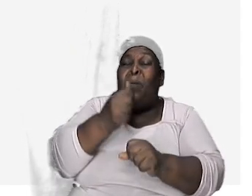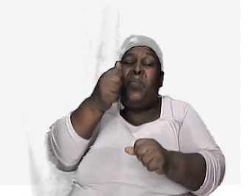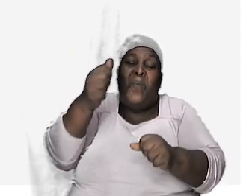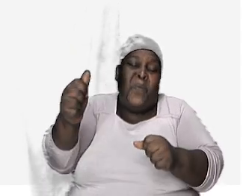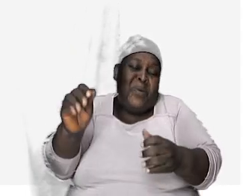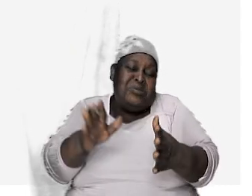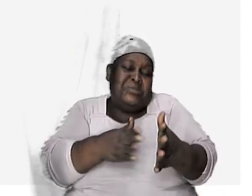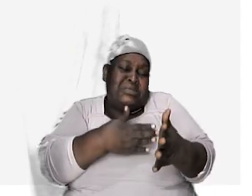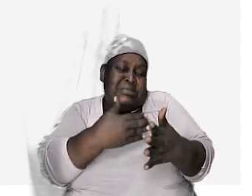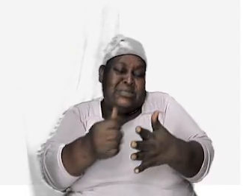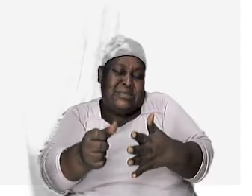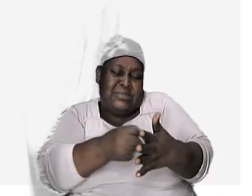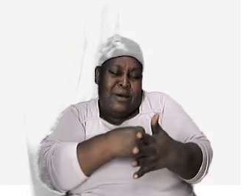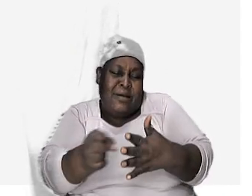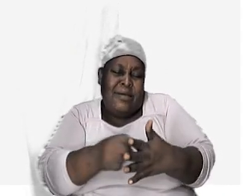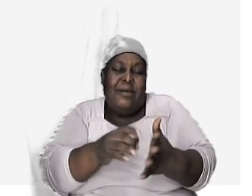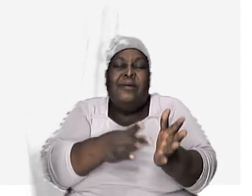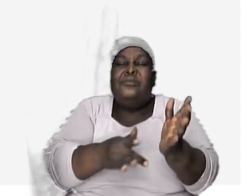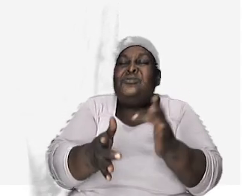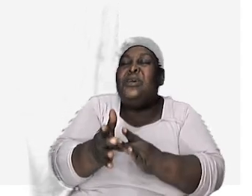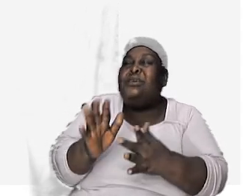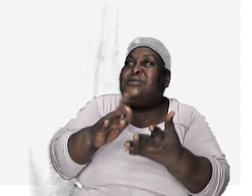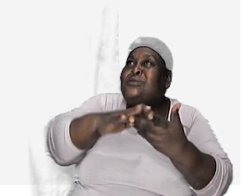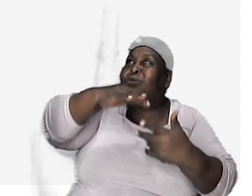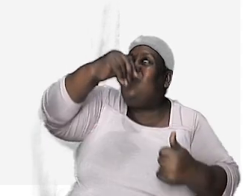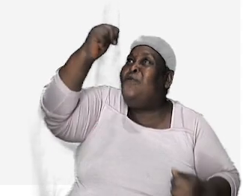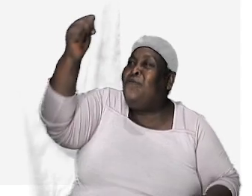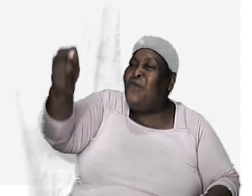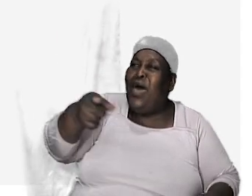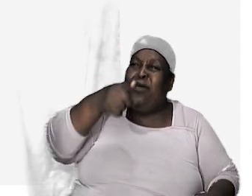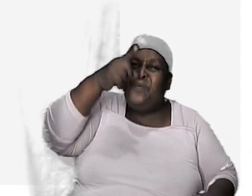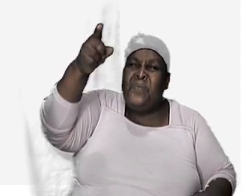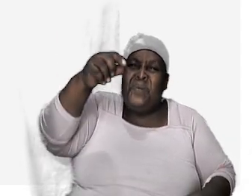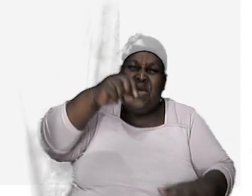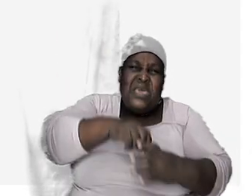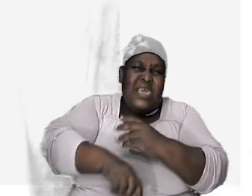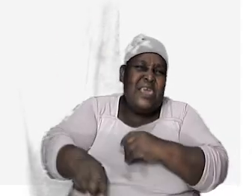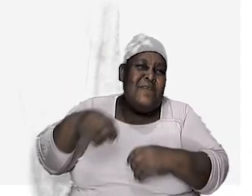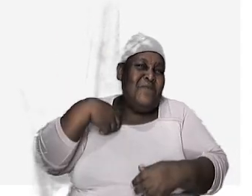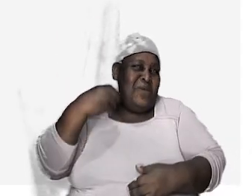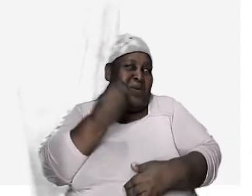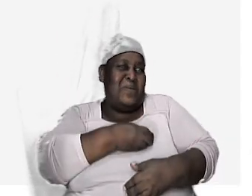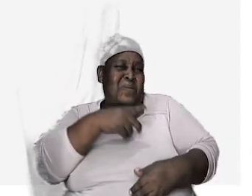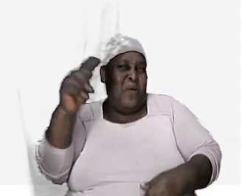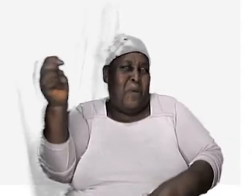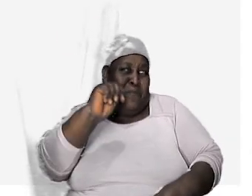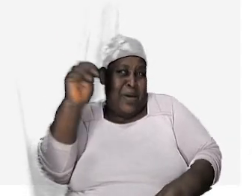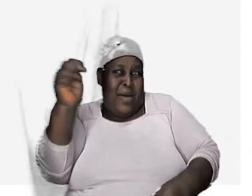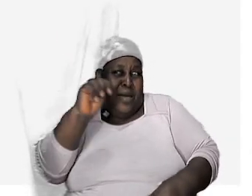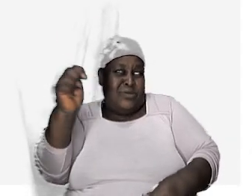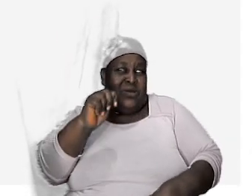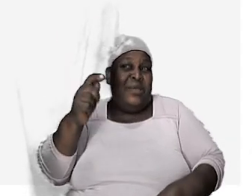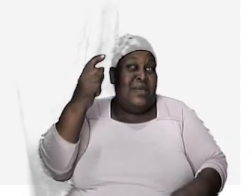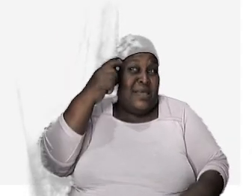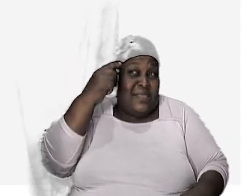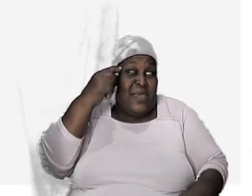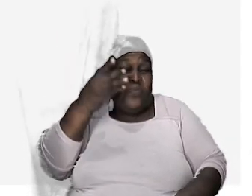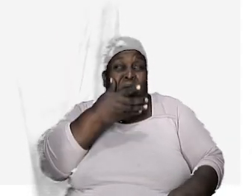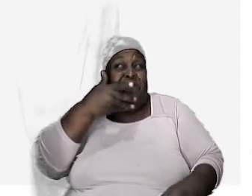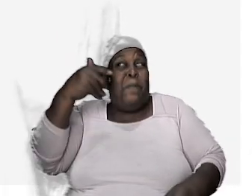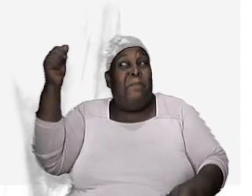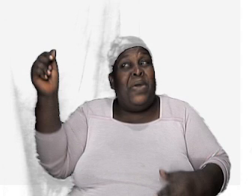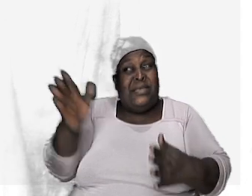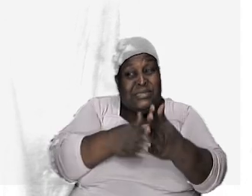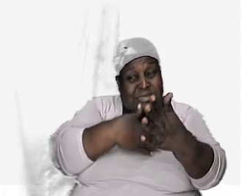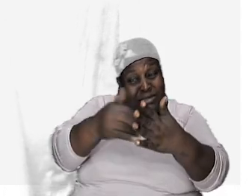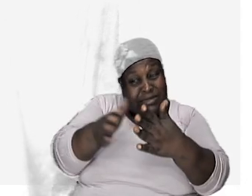we glorify you. Amen. And some of us, if you should hear us in our bathroom, amen, you will think that we are the best singer in Faith